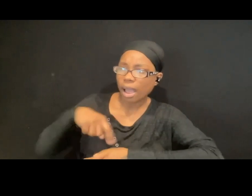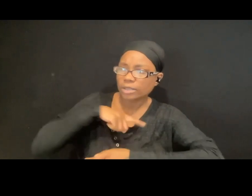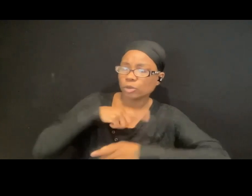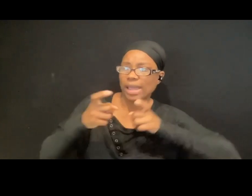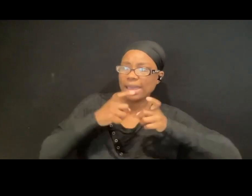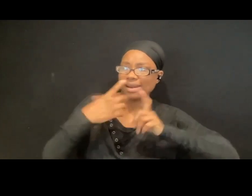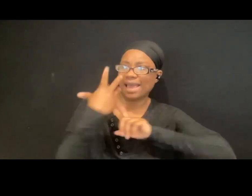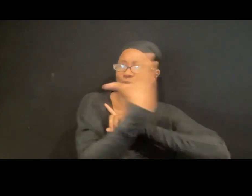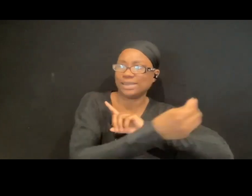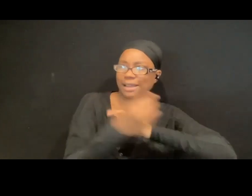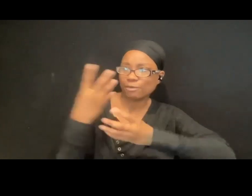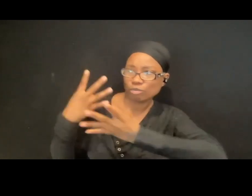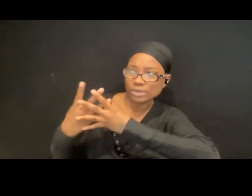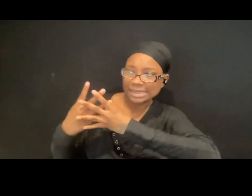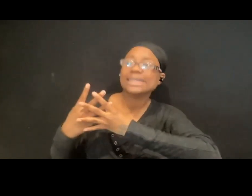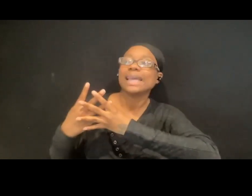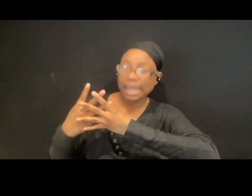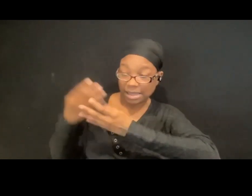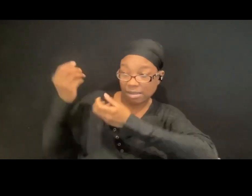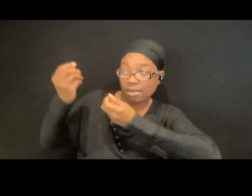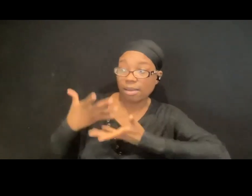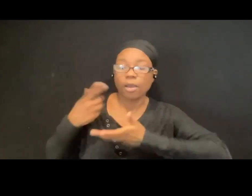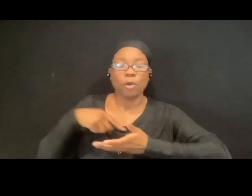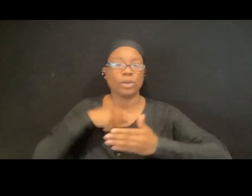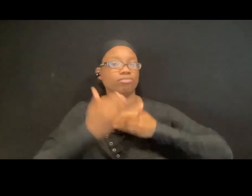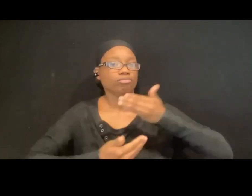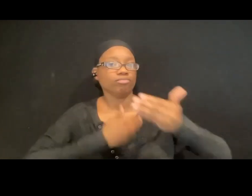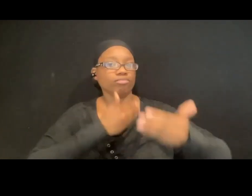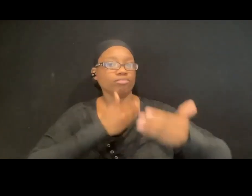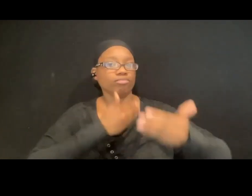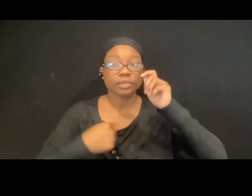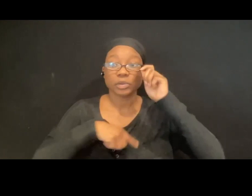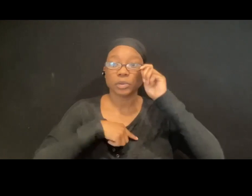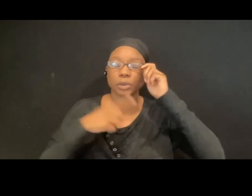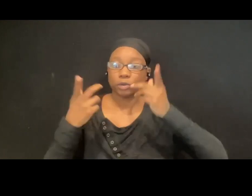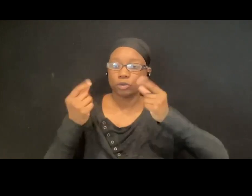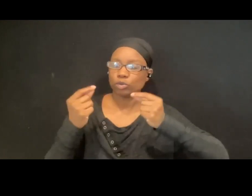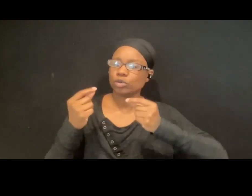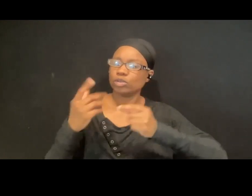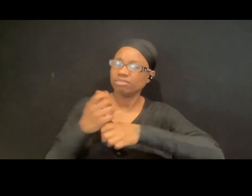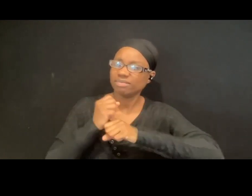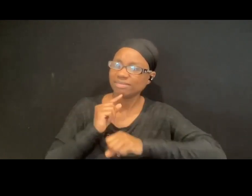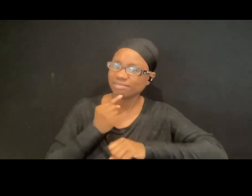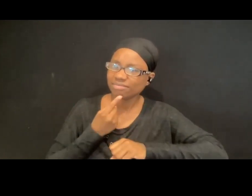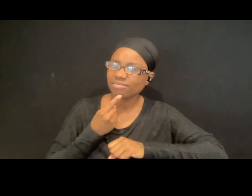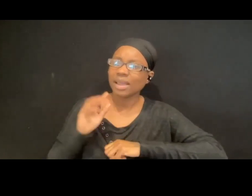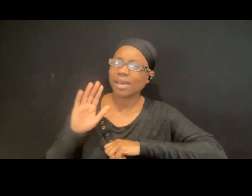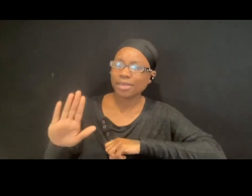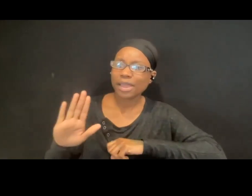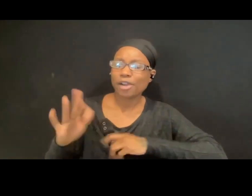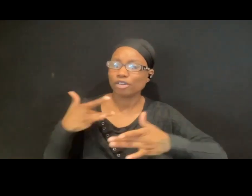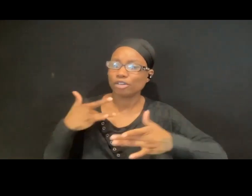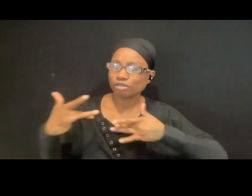able to do that work by taking serious the concerns of people inside and taking that direction, right? So I'm on the phone